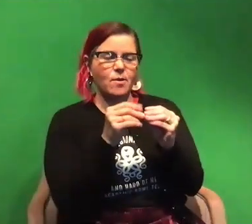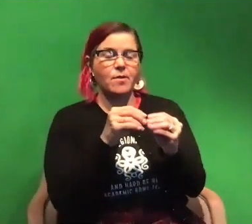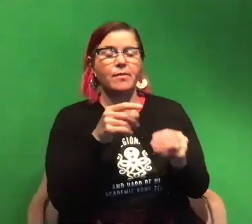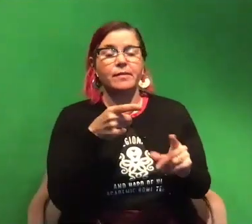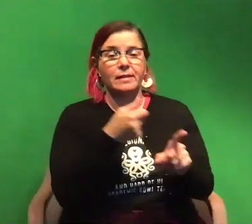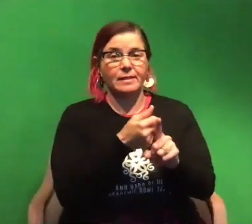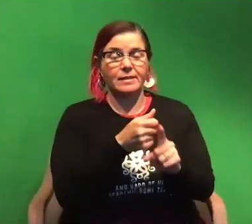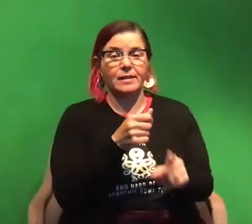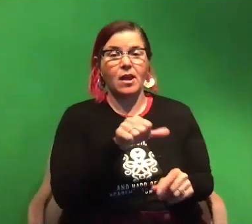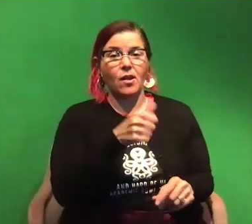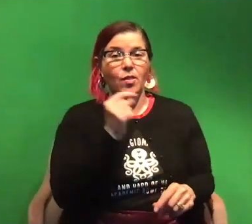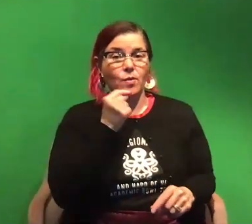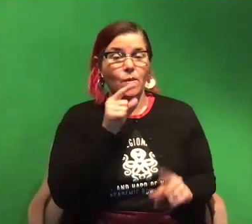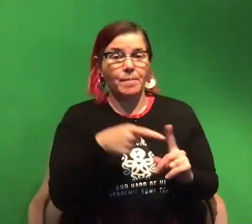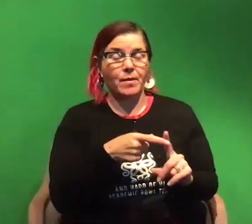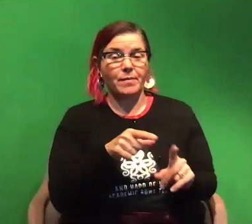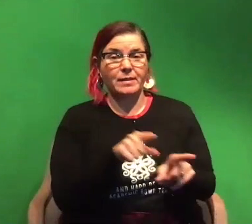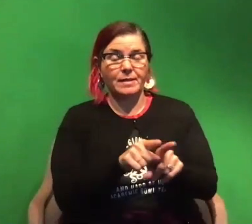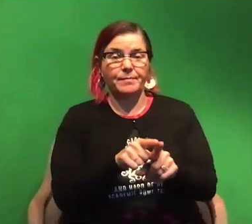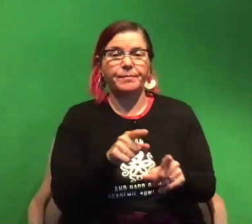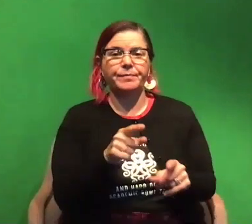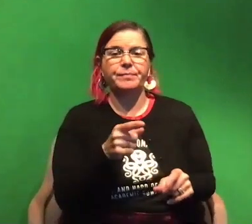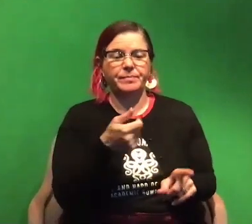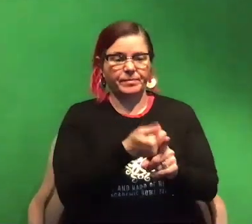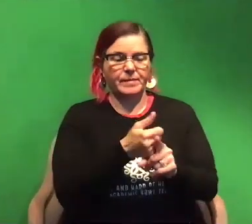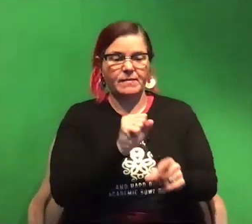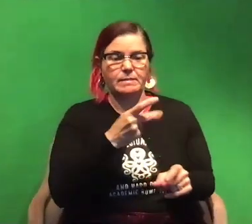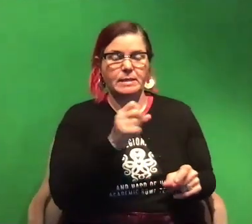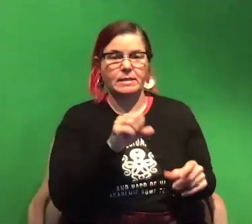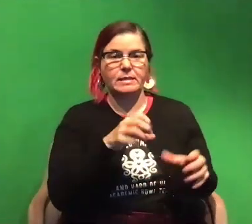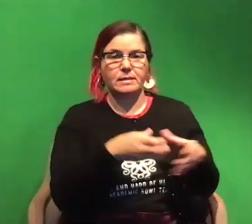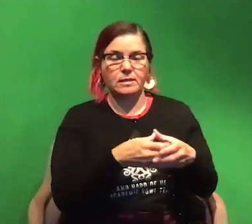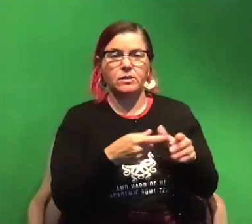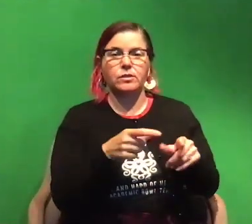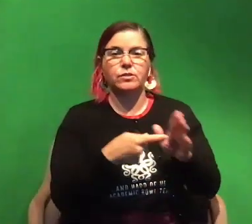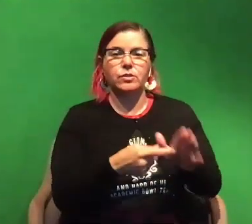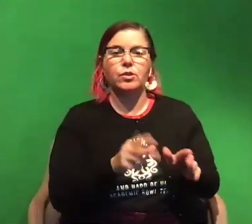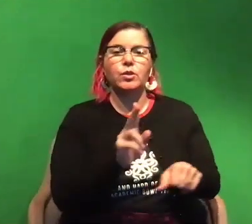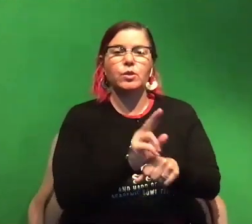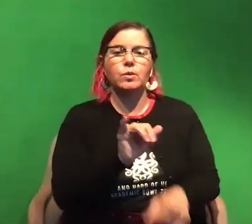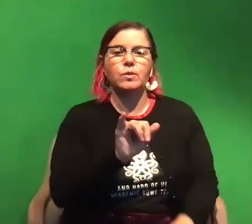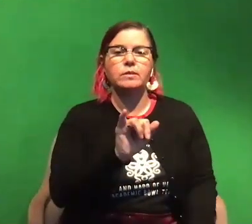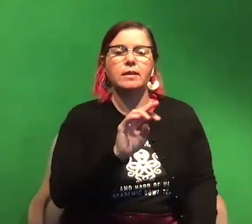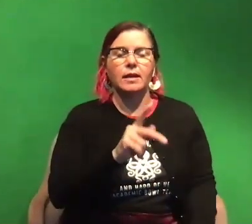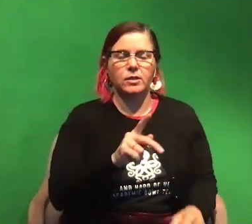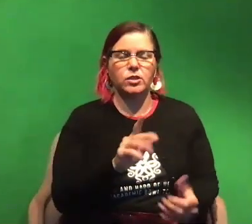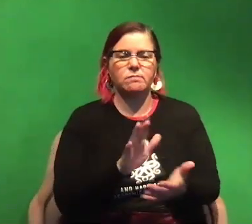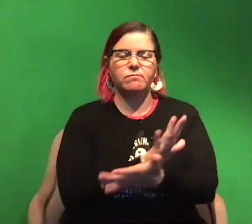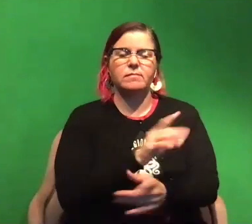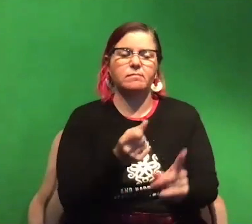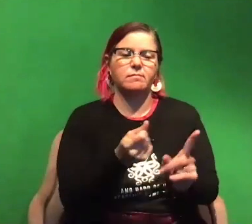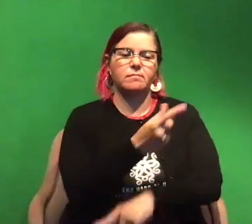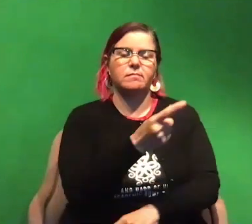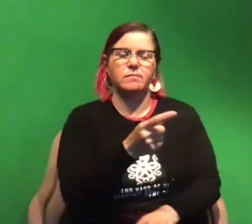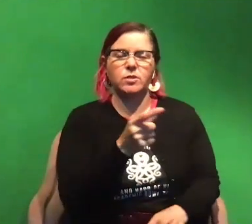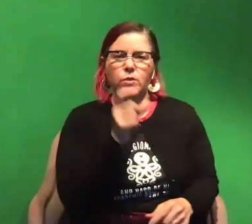really cool thing about them is that they're one of the few species that has been shown to use their ink as a decoy to hunt. So they'll shoot a little glob